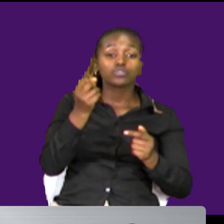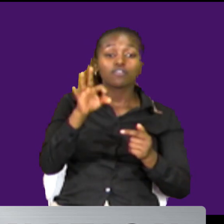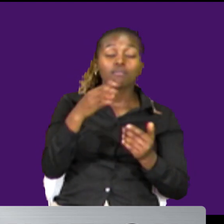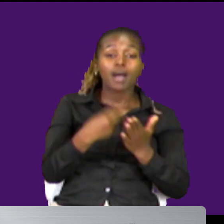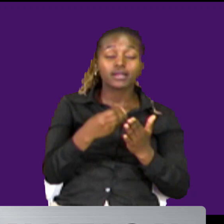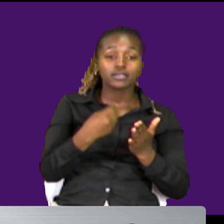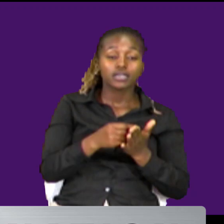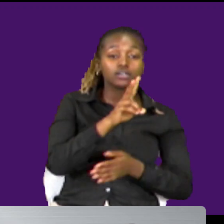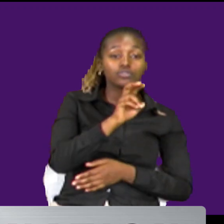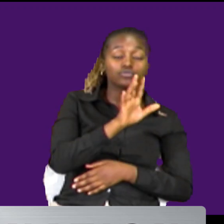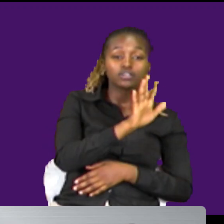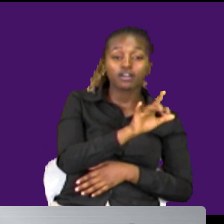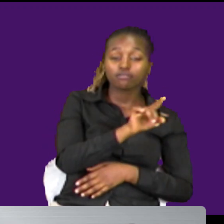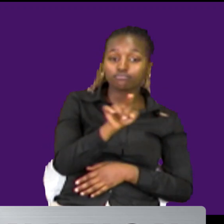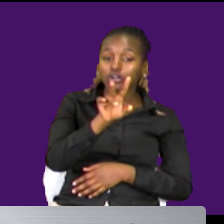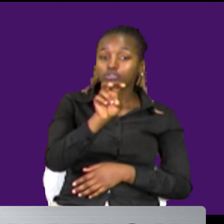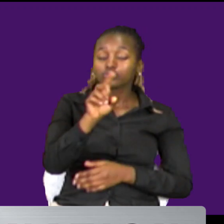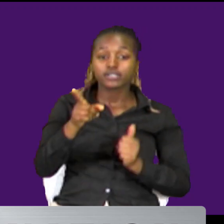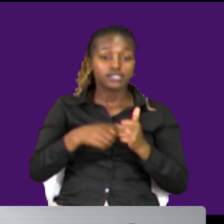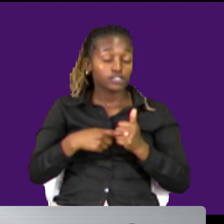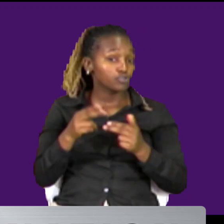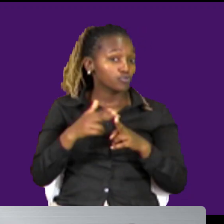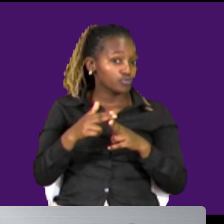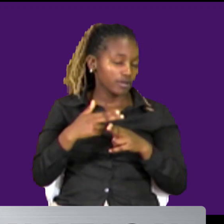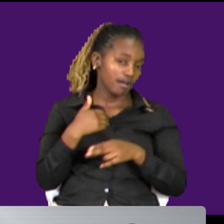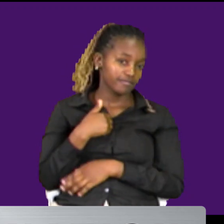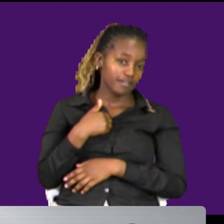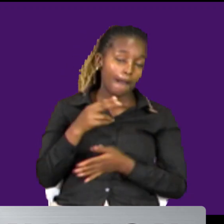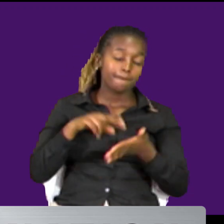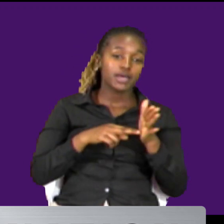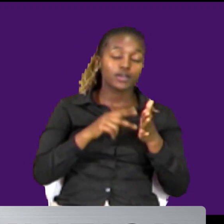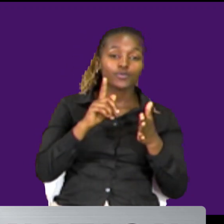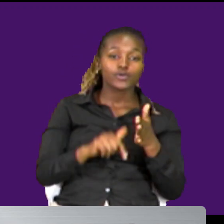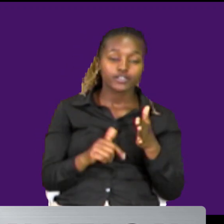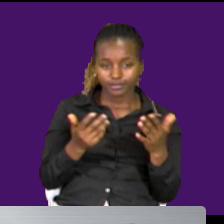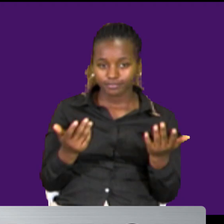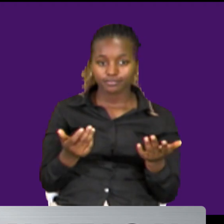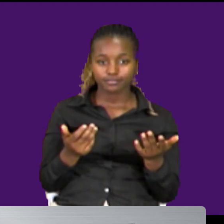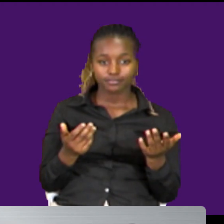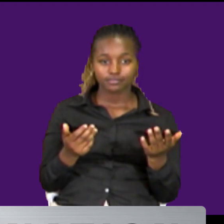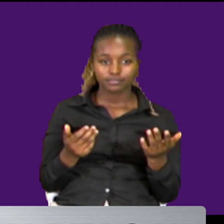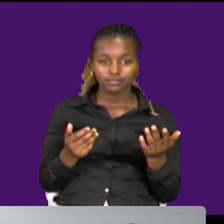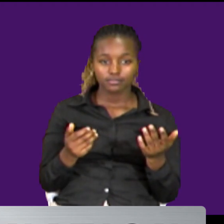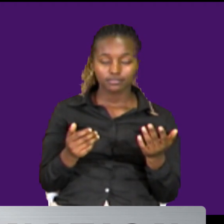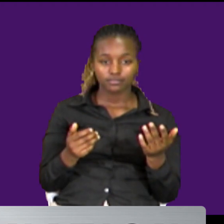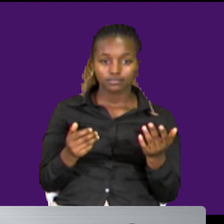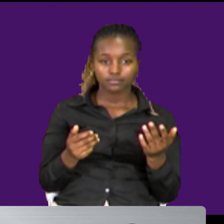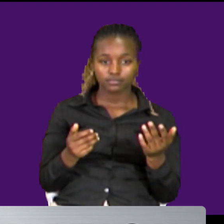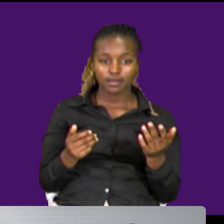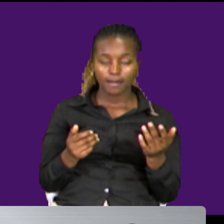2025-26 is now almost but here. So what you are seeing are